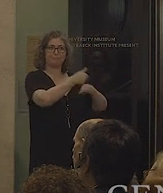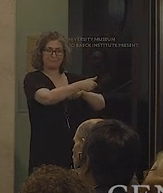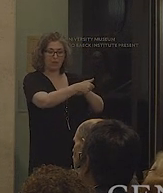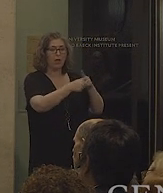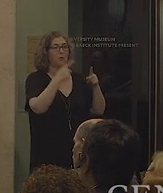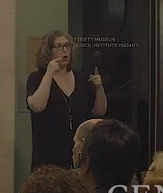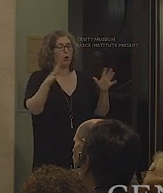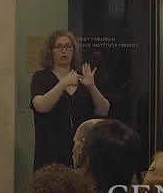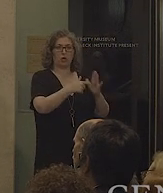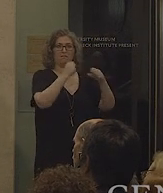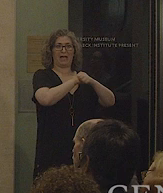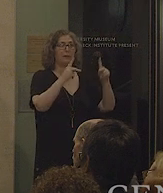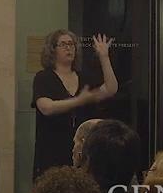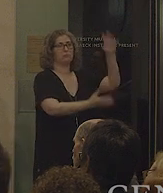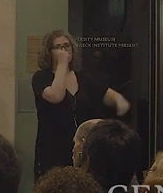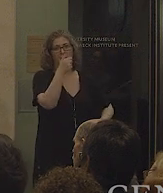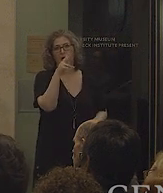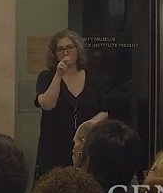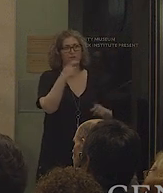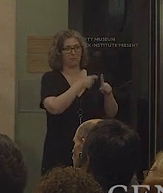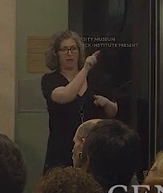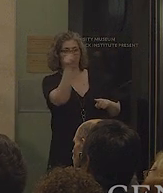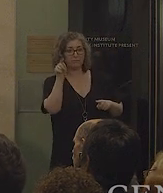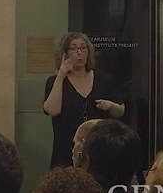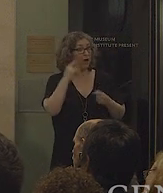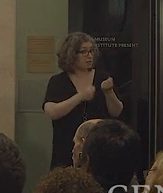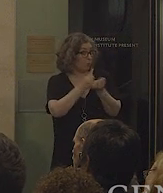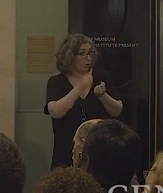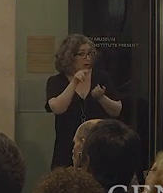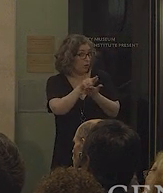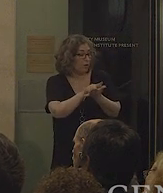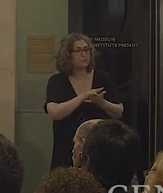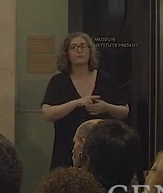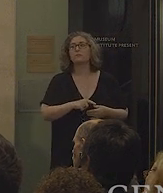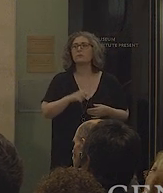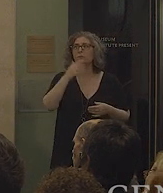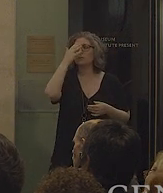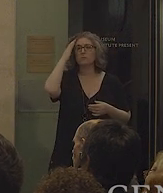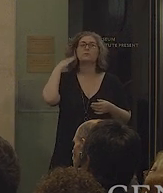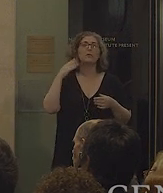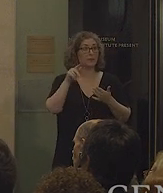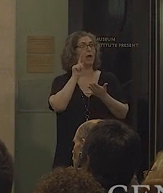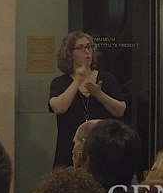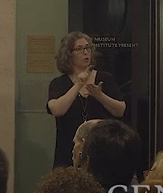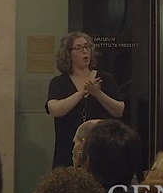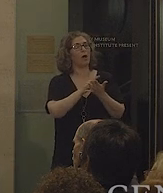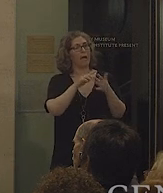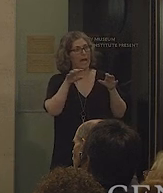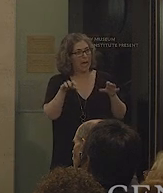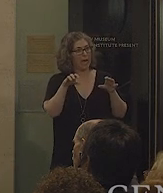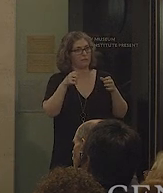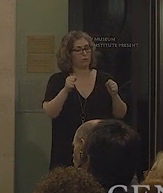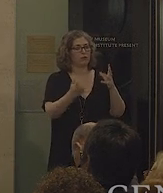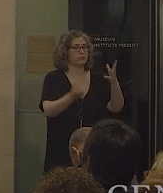shown they're violent. And the reason why I'm a big believer in them is that is a law that actively works to